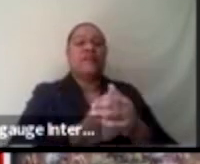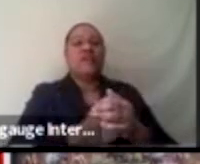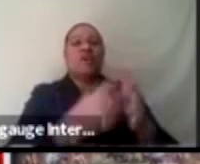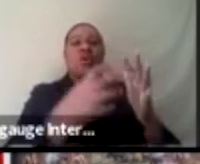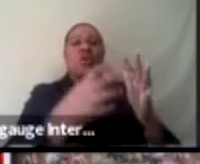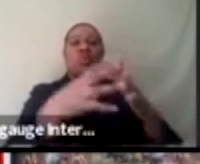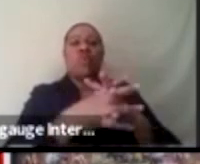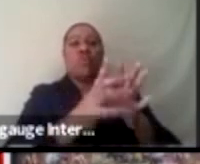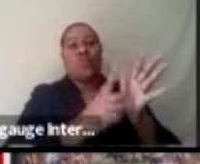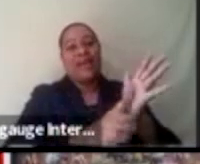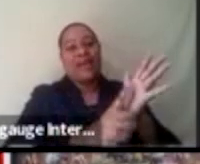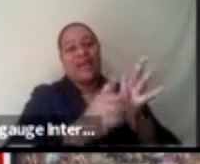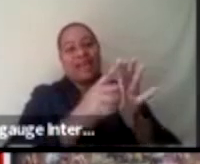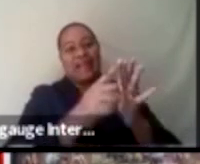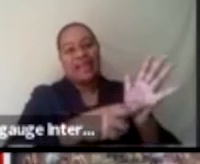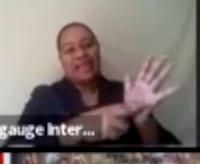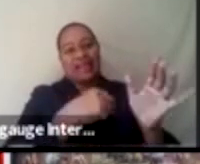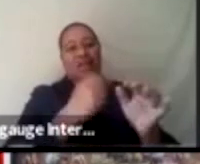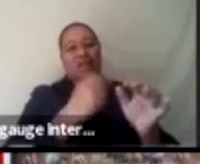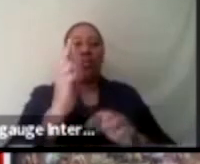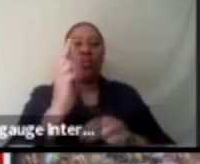of August, 1971.